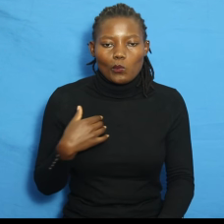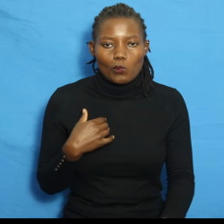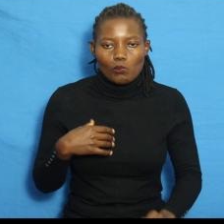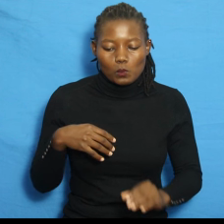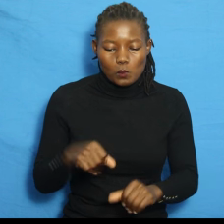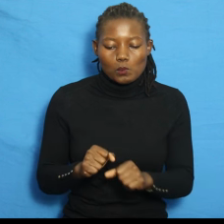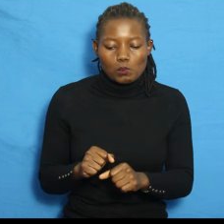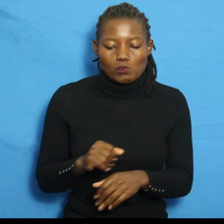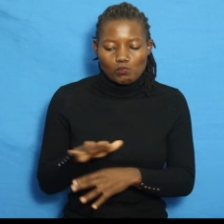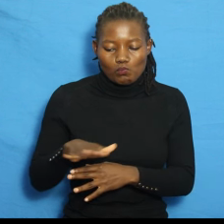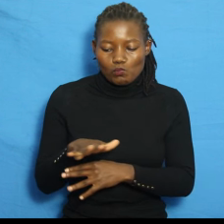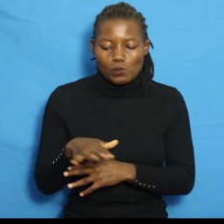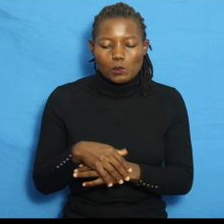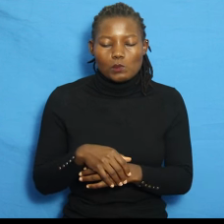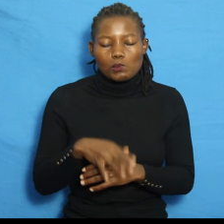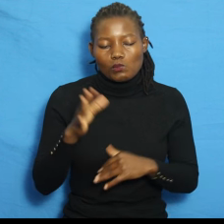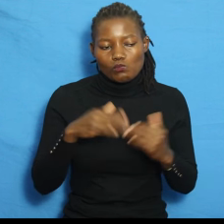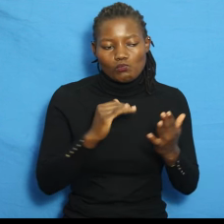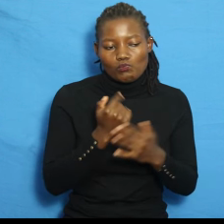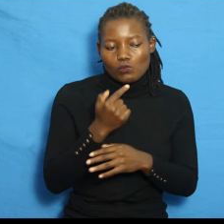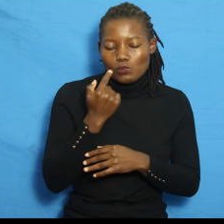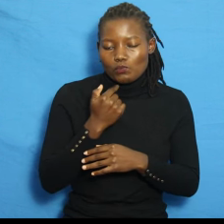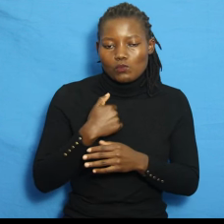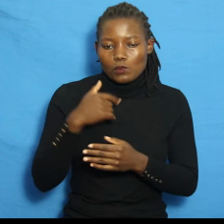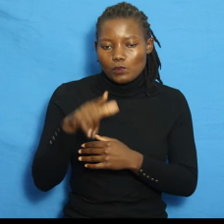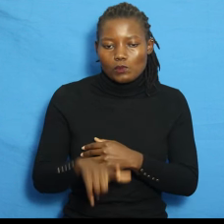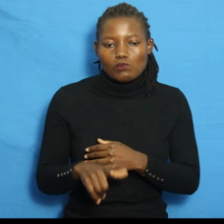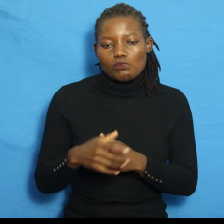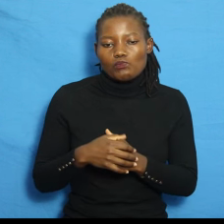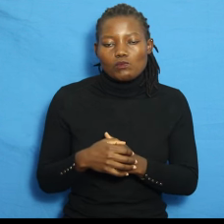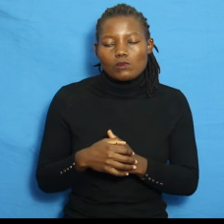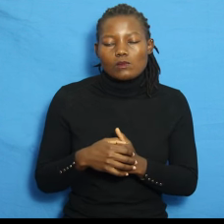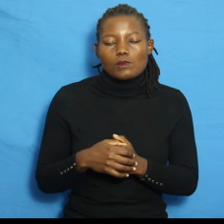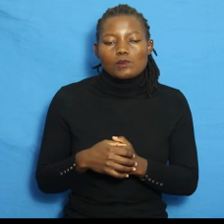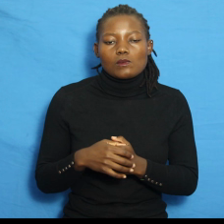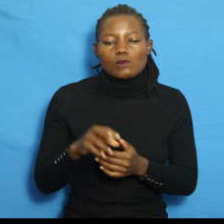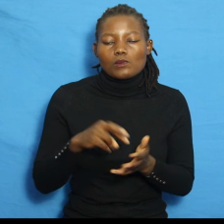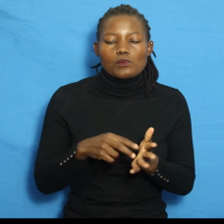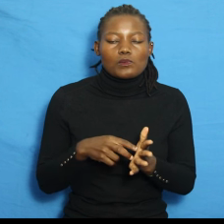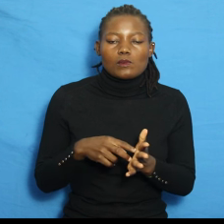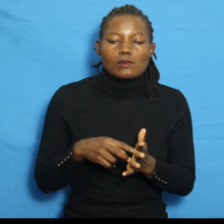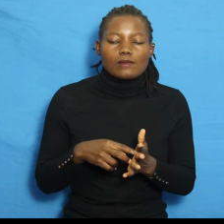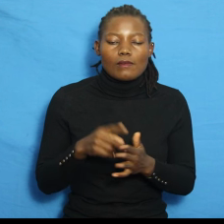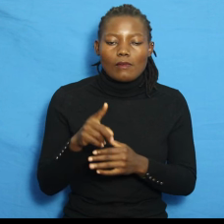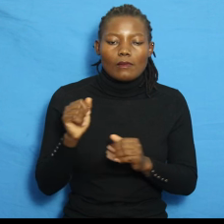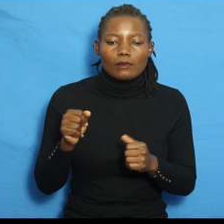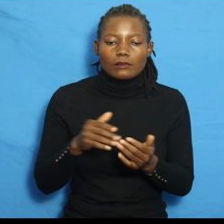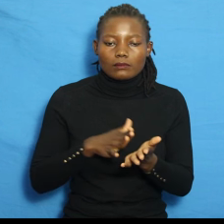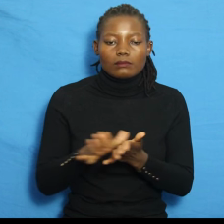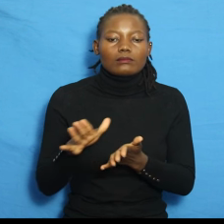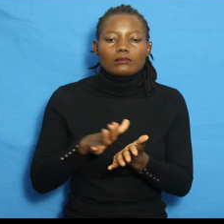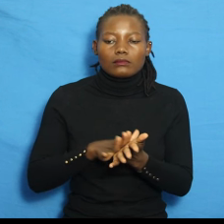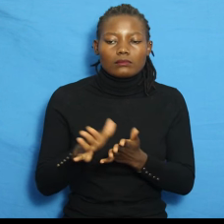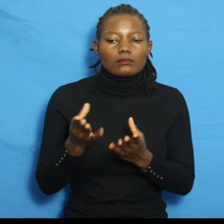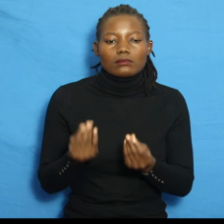to to have a firmer grip on the ground, as opposed to somebody who has a lower coefficient of friction. A lower coefficient